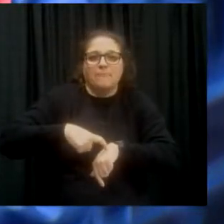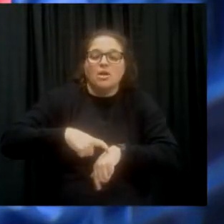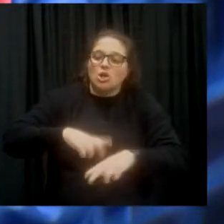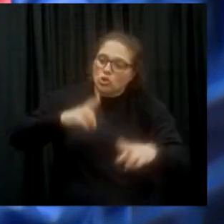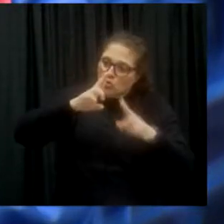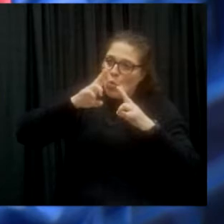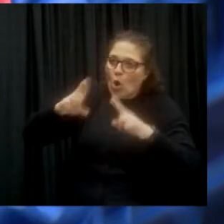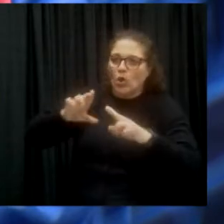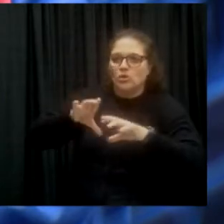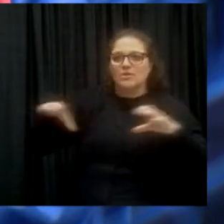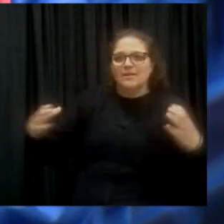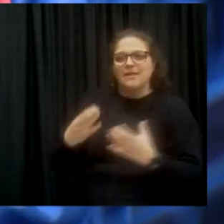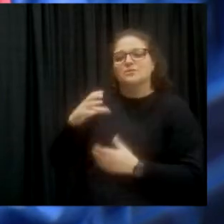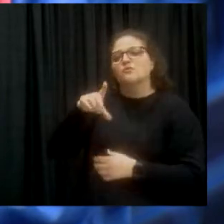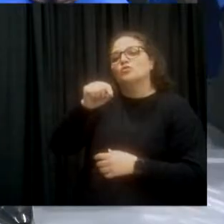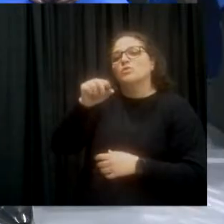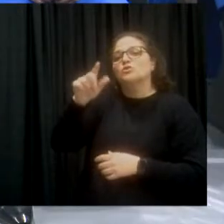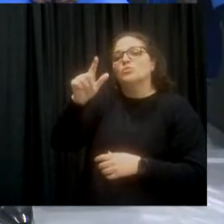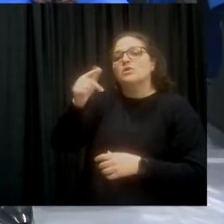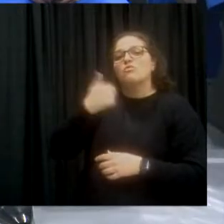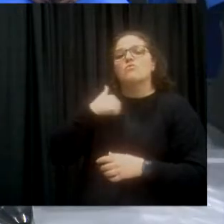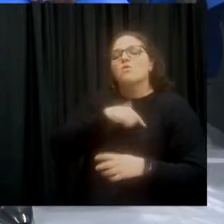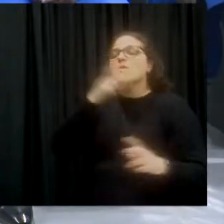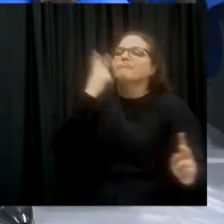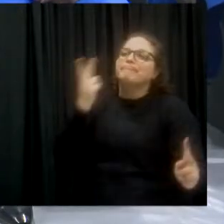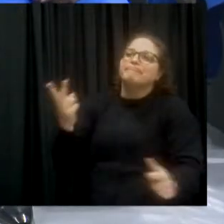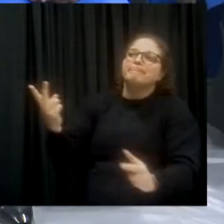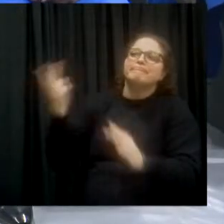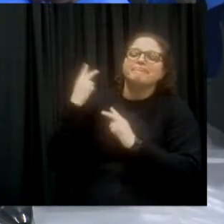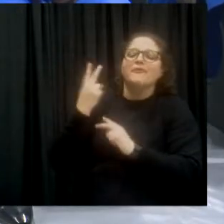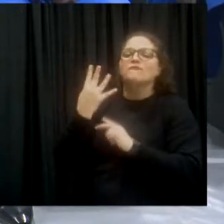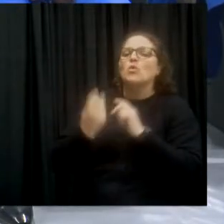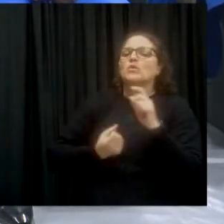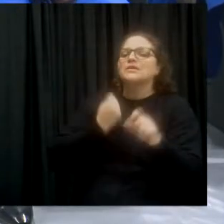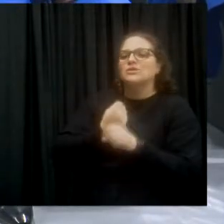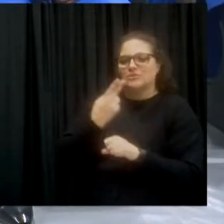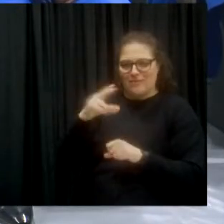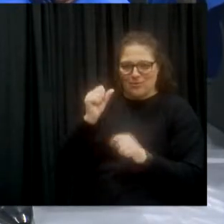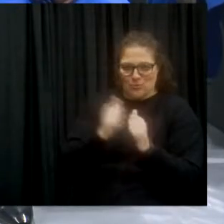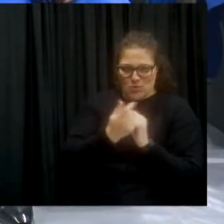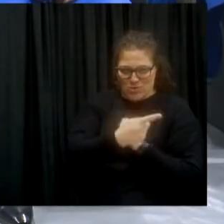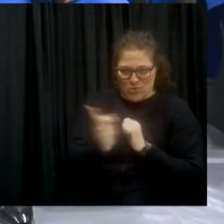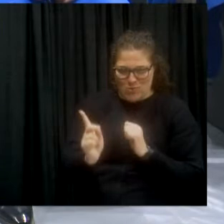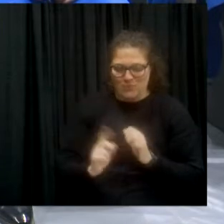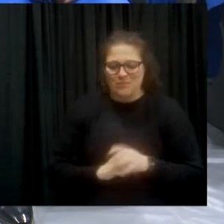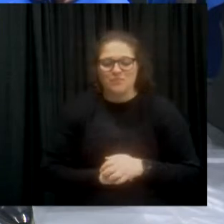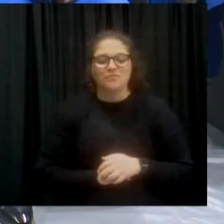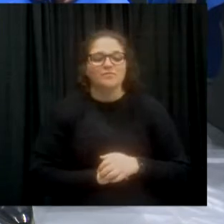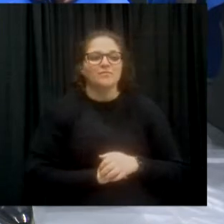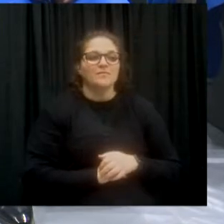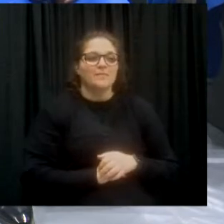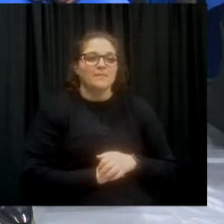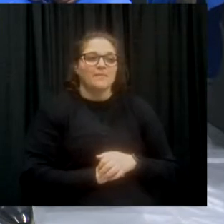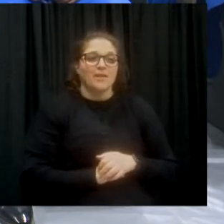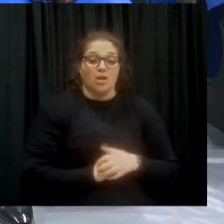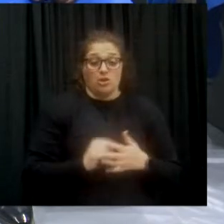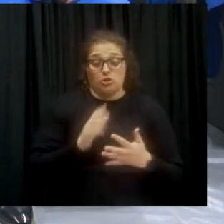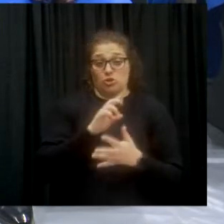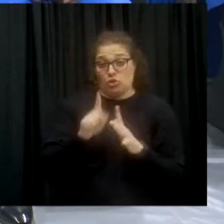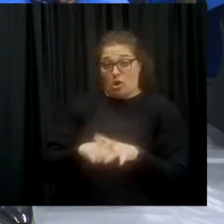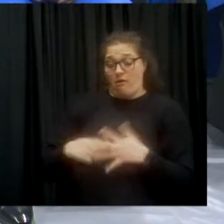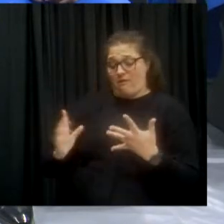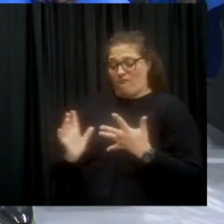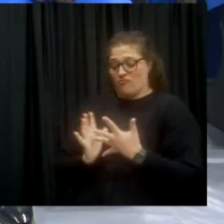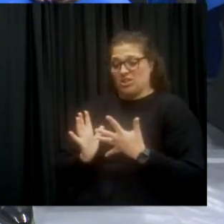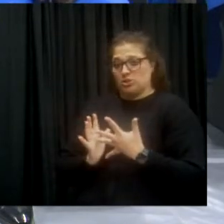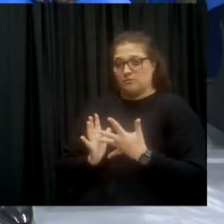To honor the class of 2023, we'd like to look back on the past 4 years of high school with you all. To freshman year,